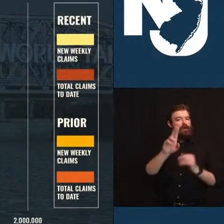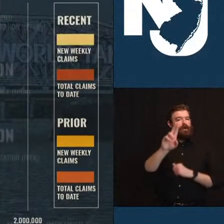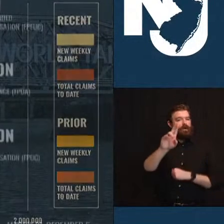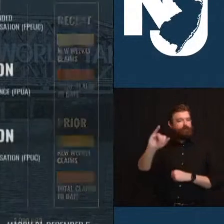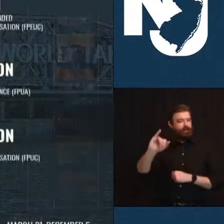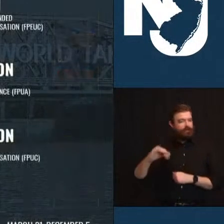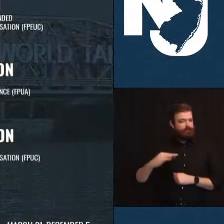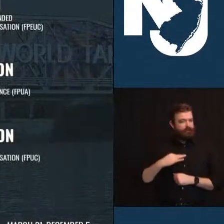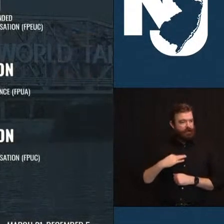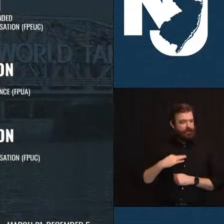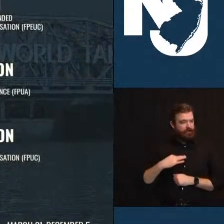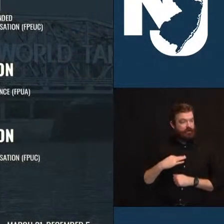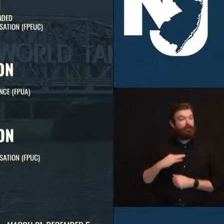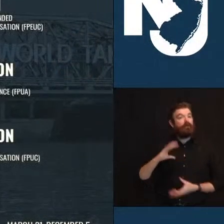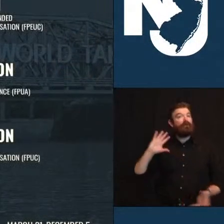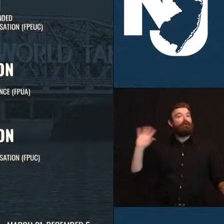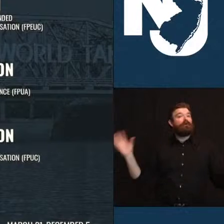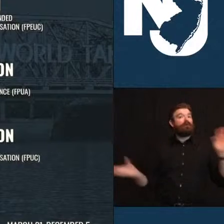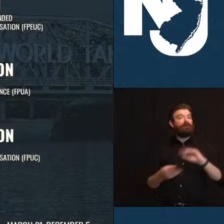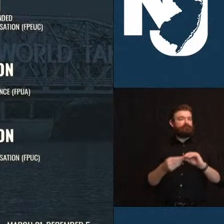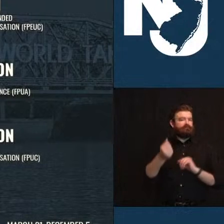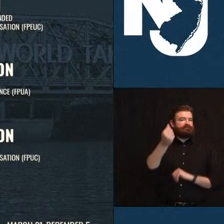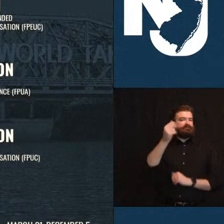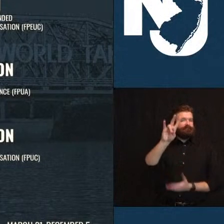Over the past 9 months, more than